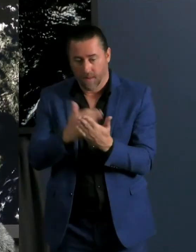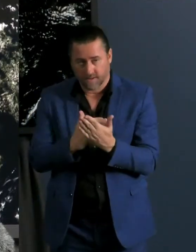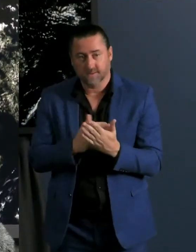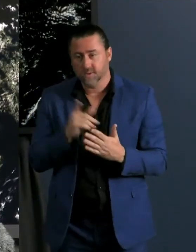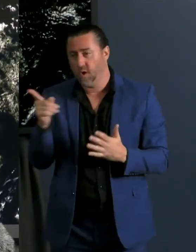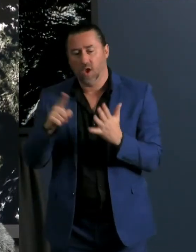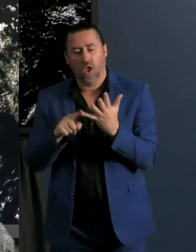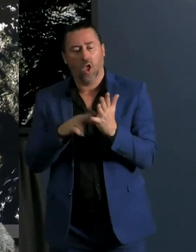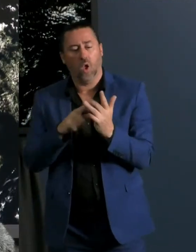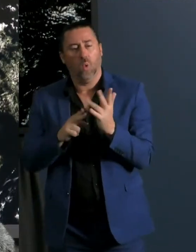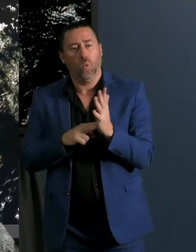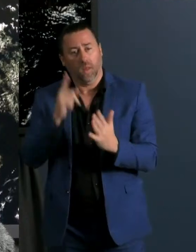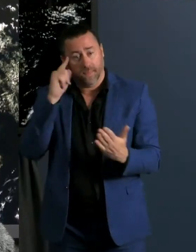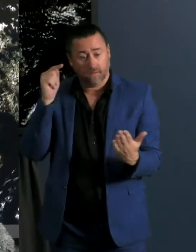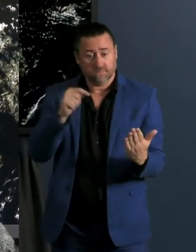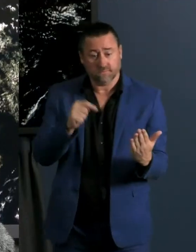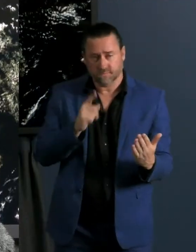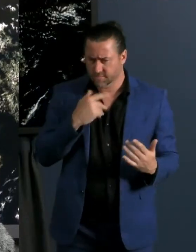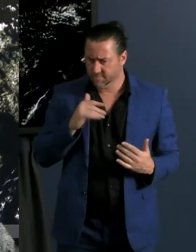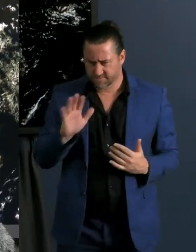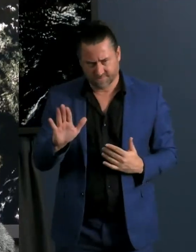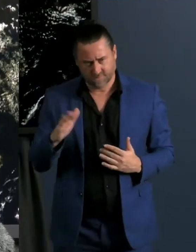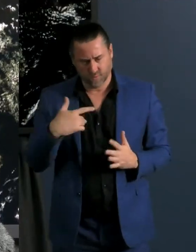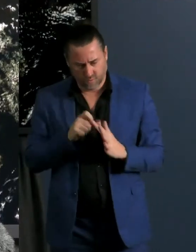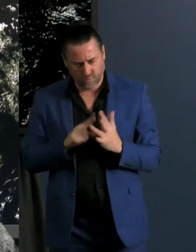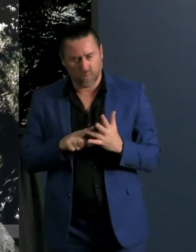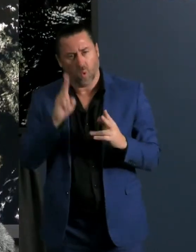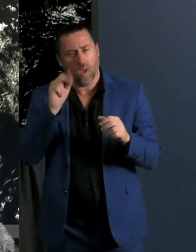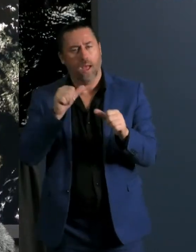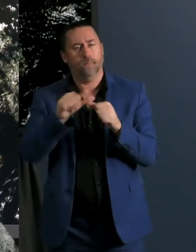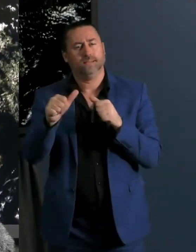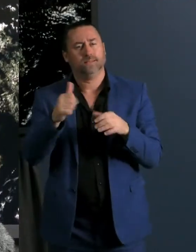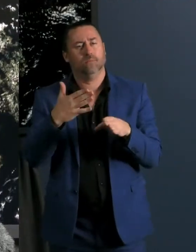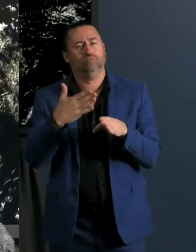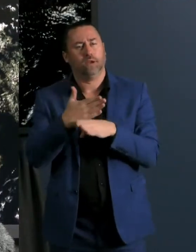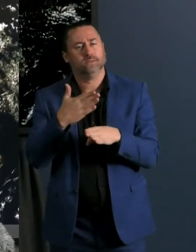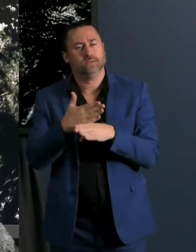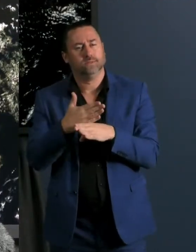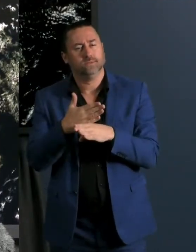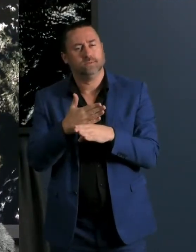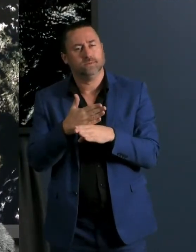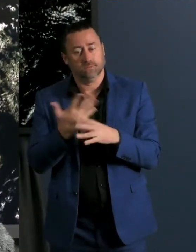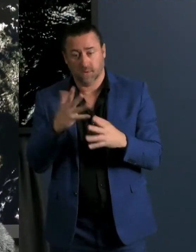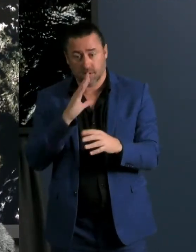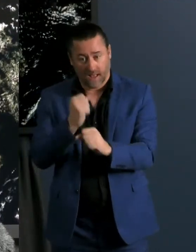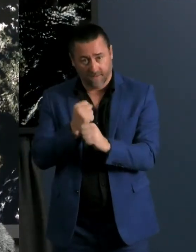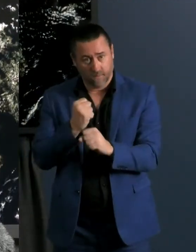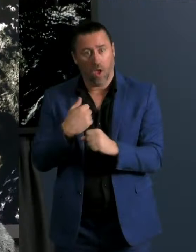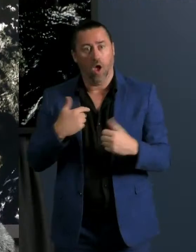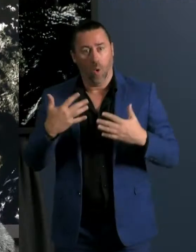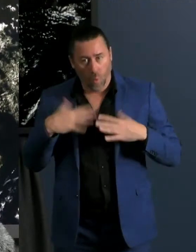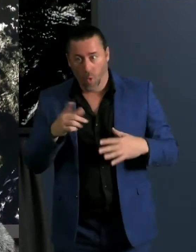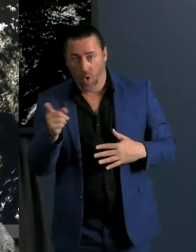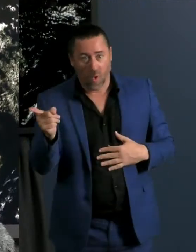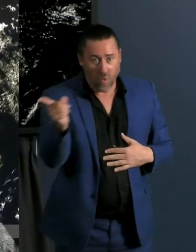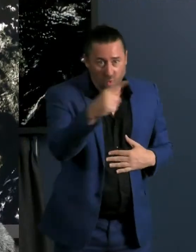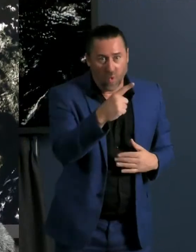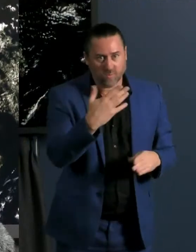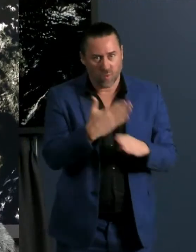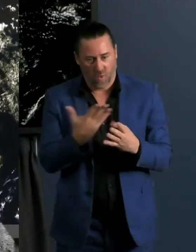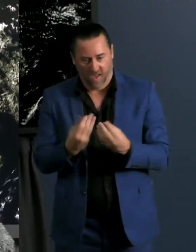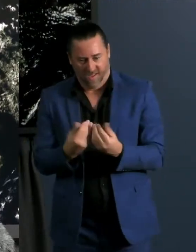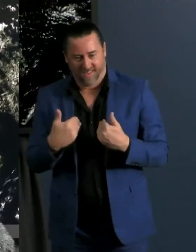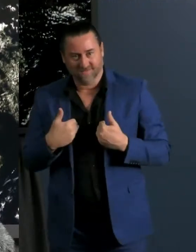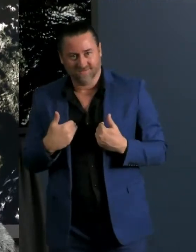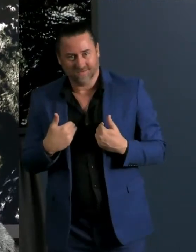our best practice industry conditions are all about. They are all about saying that government wants to be an employer of choice. We want to